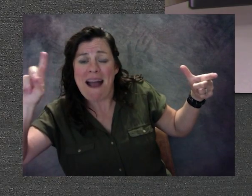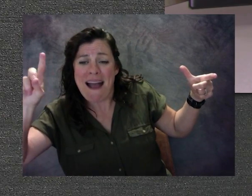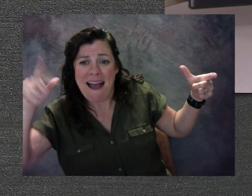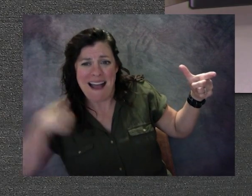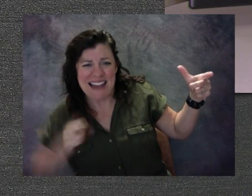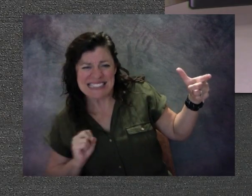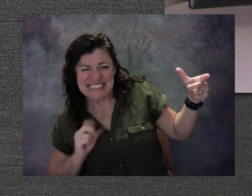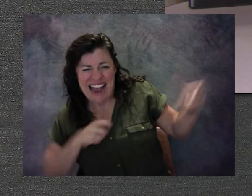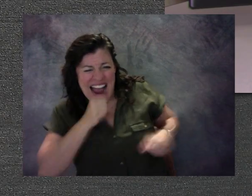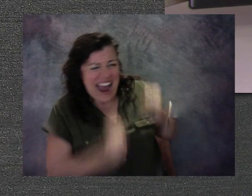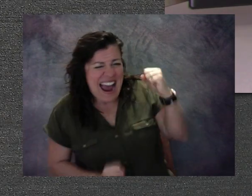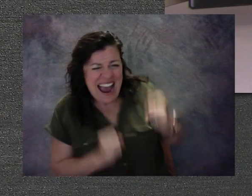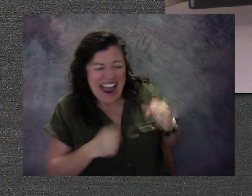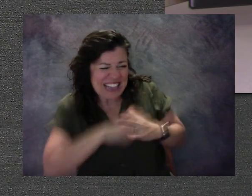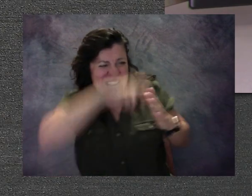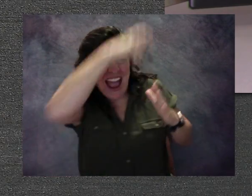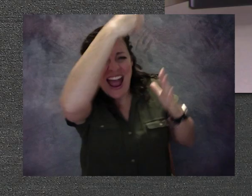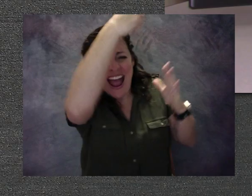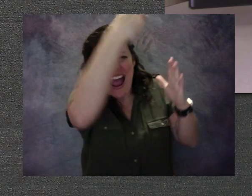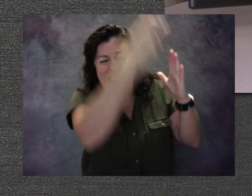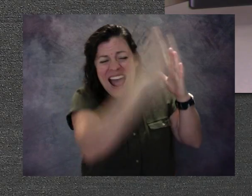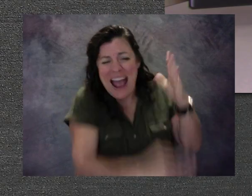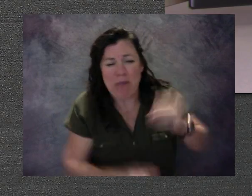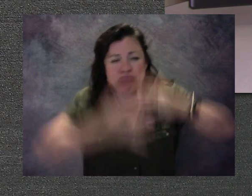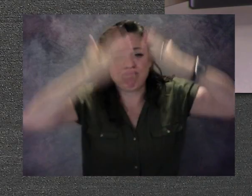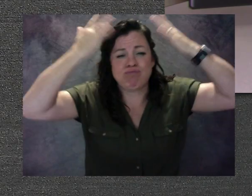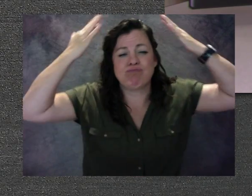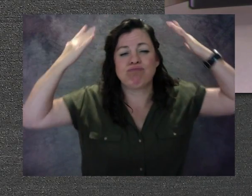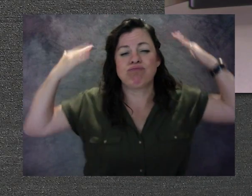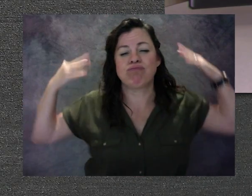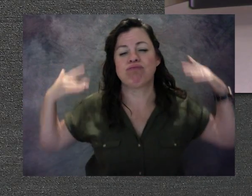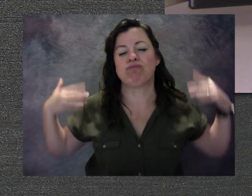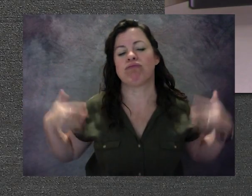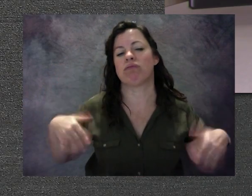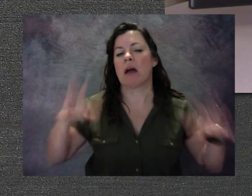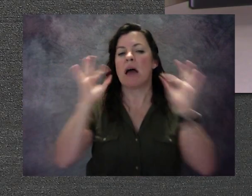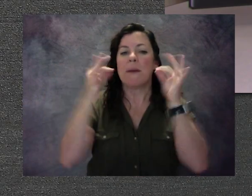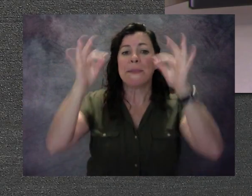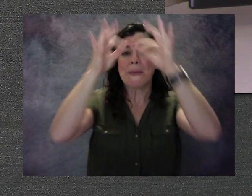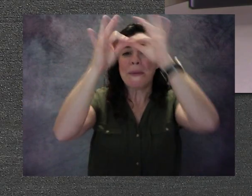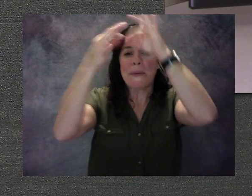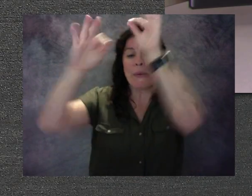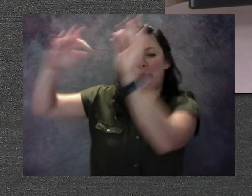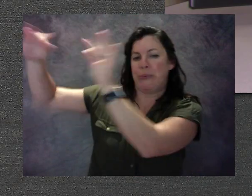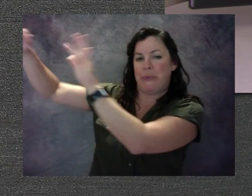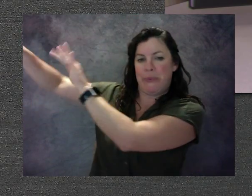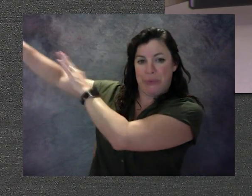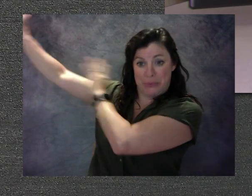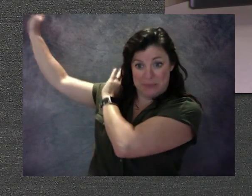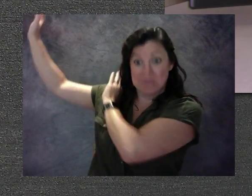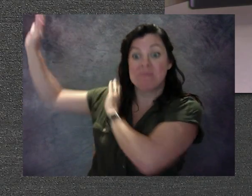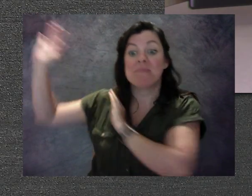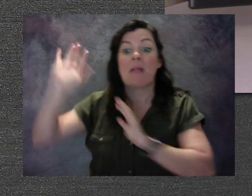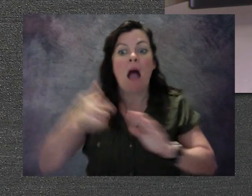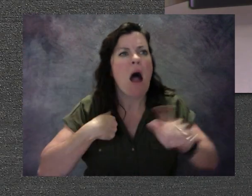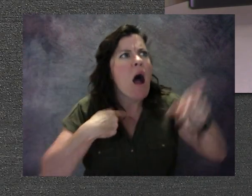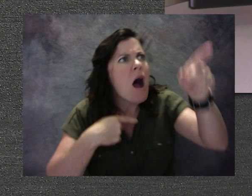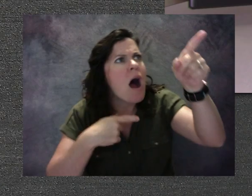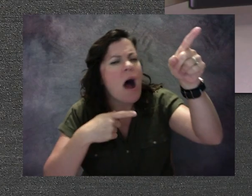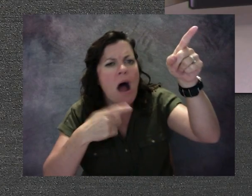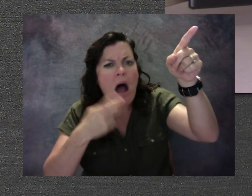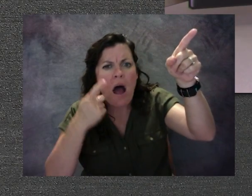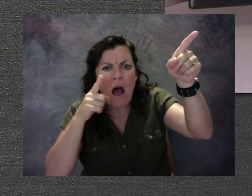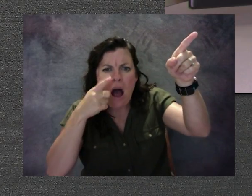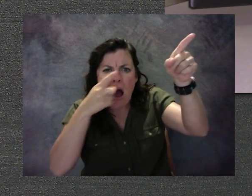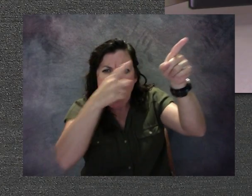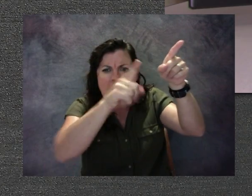it? And we didn't need to worry about the bees anymore. But we saw a hill in the distance. You remember the hill? The hill